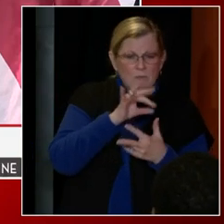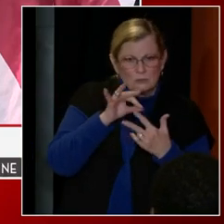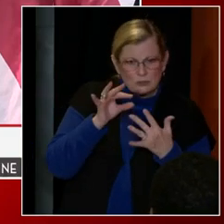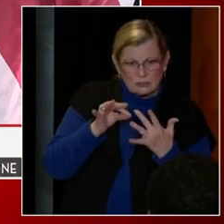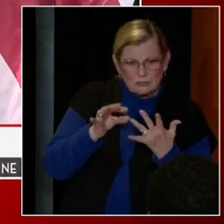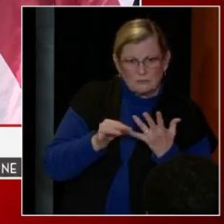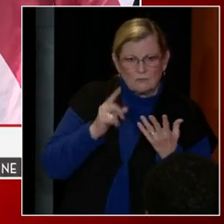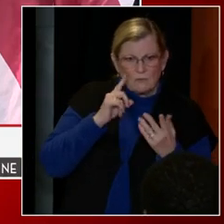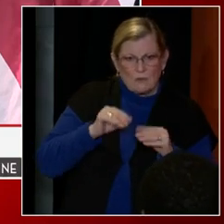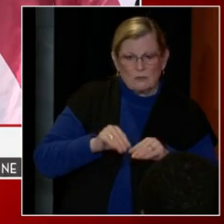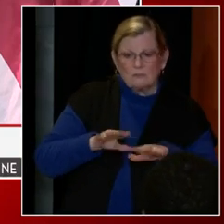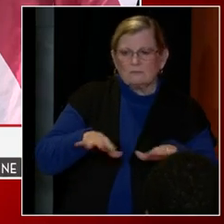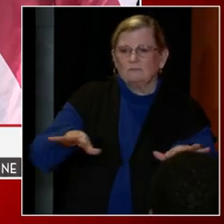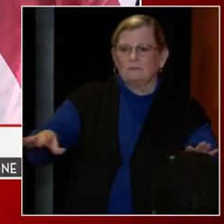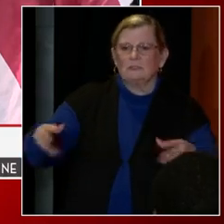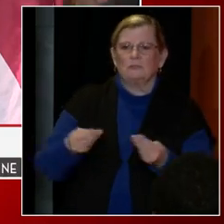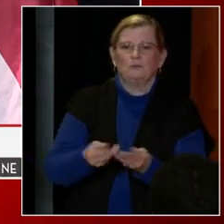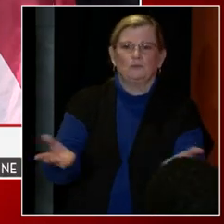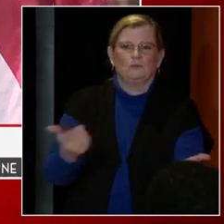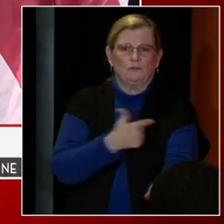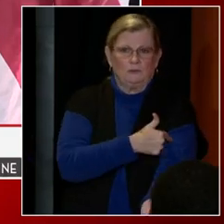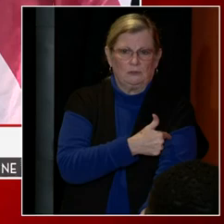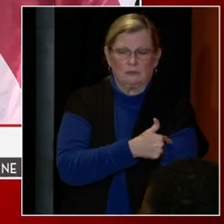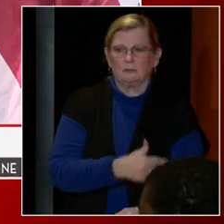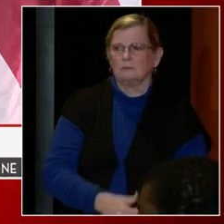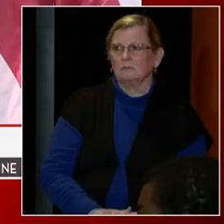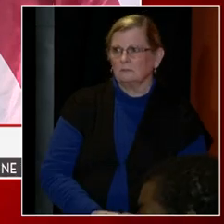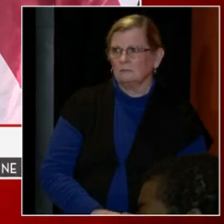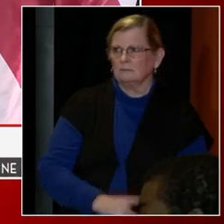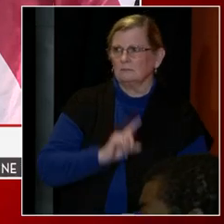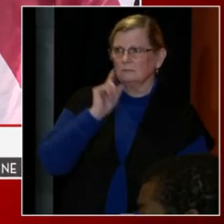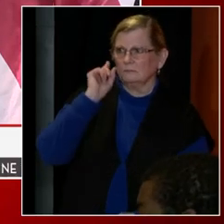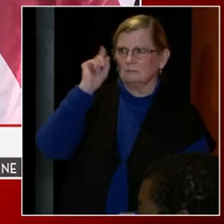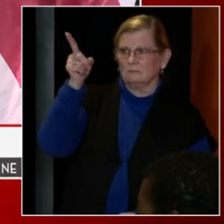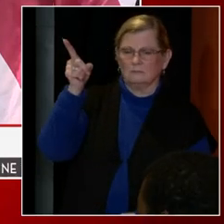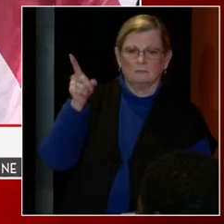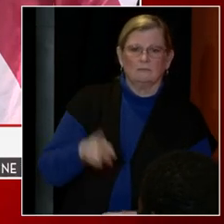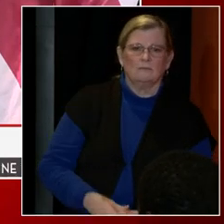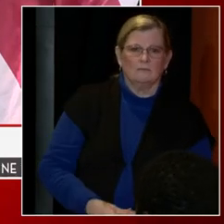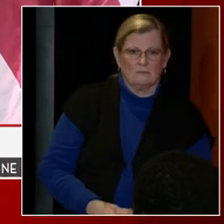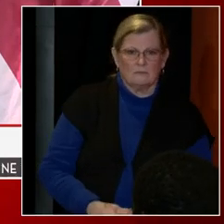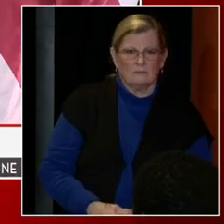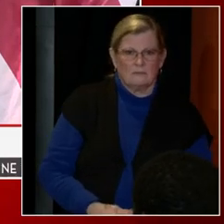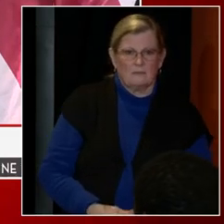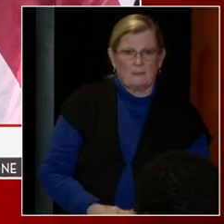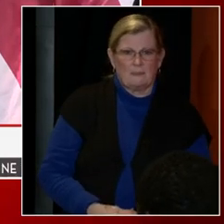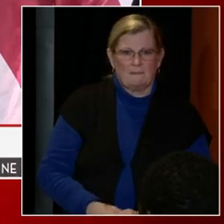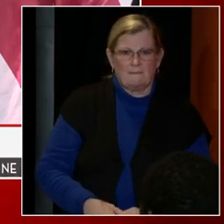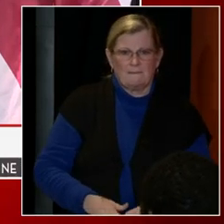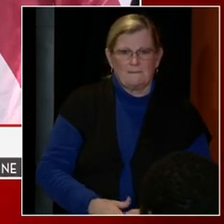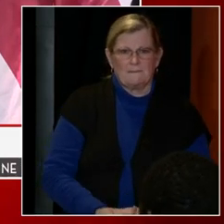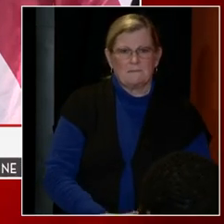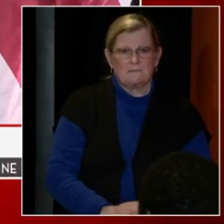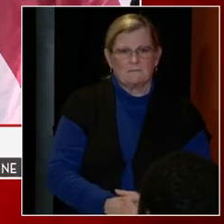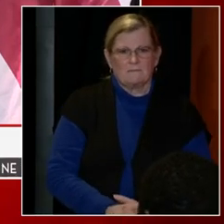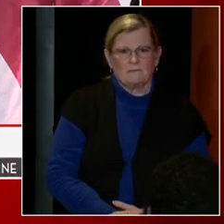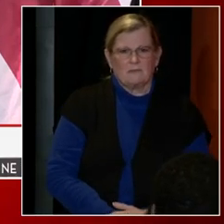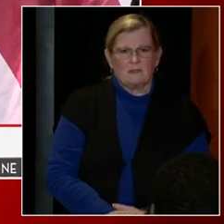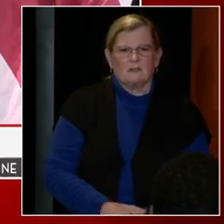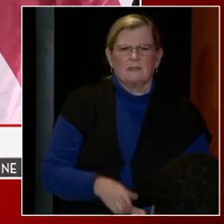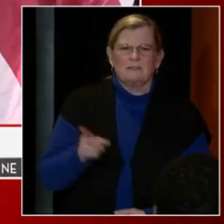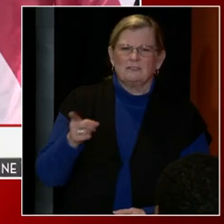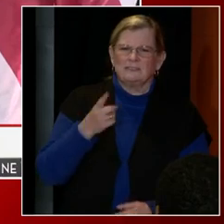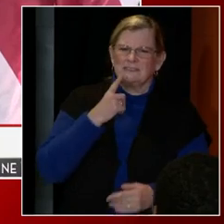the community. Yes. Hi, Lex Suarez with WBDM and WDCW. You guys were